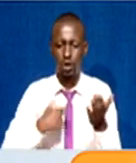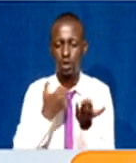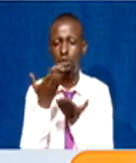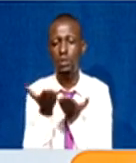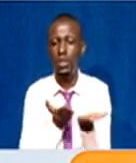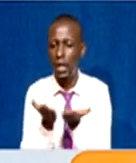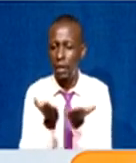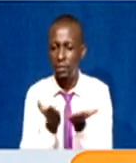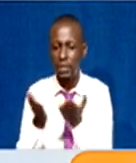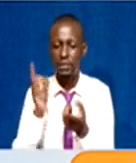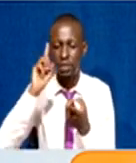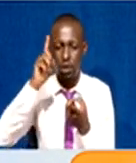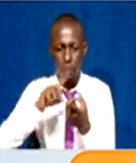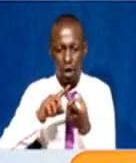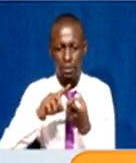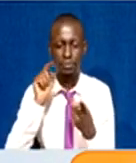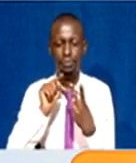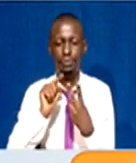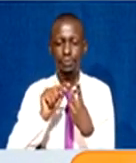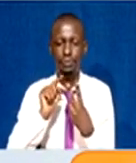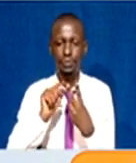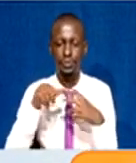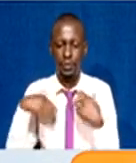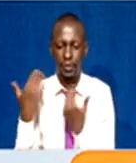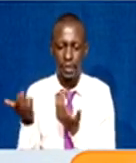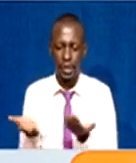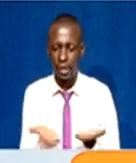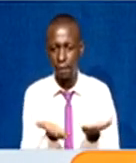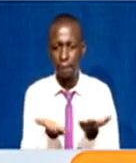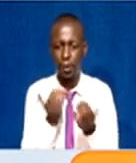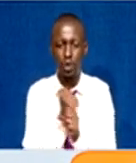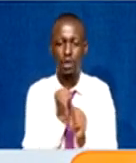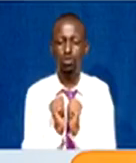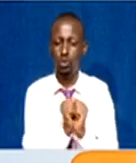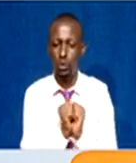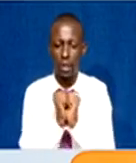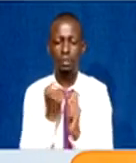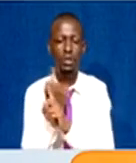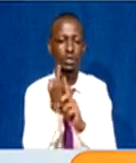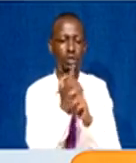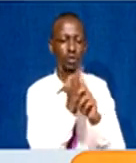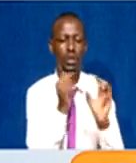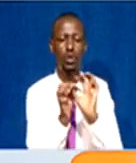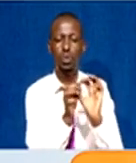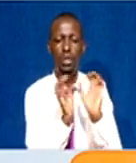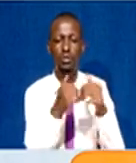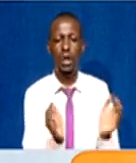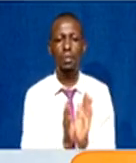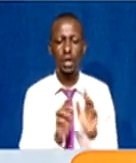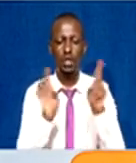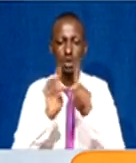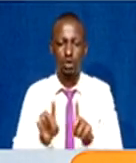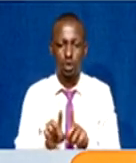service, two, to enhance cooperation among cooperatives, and thirdly,